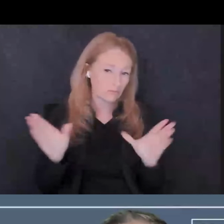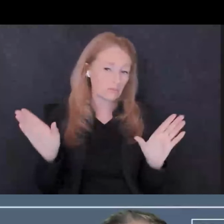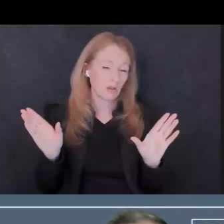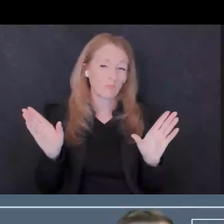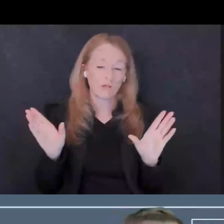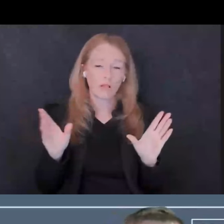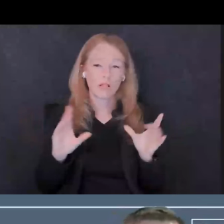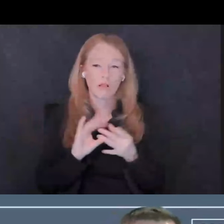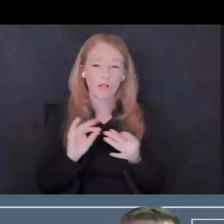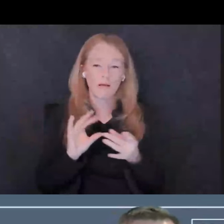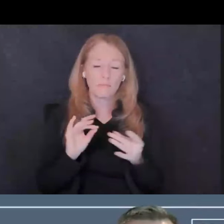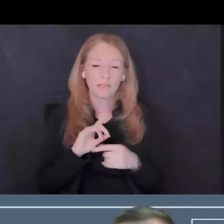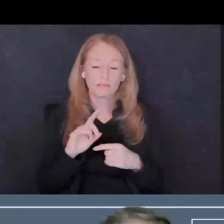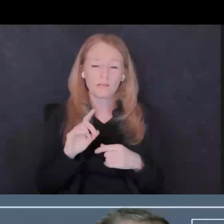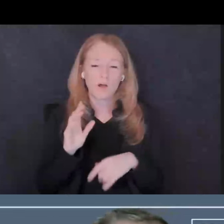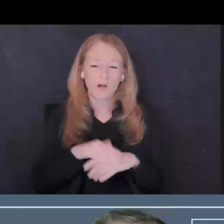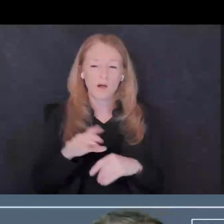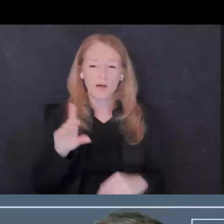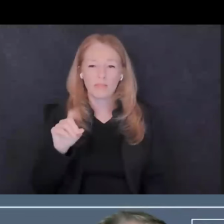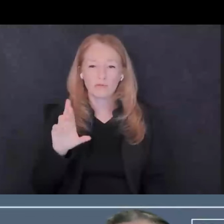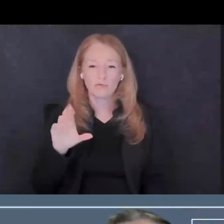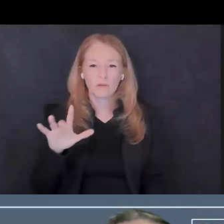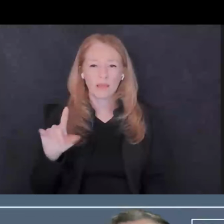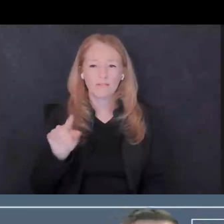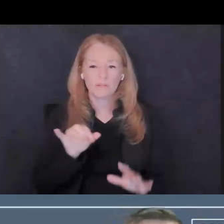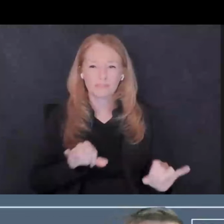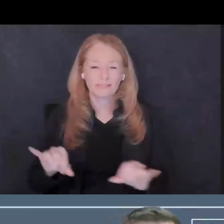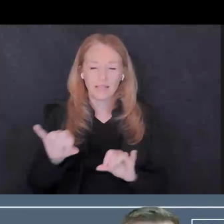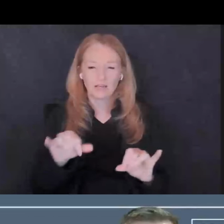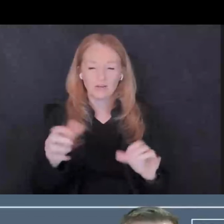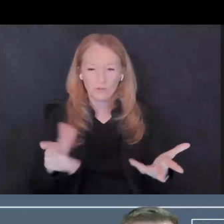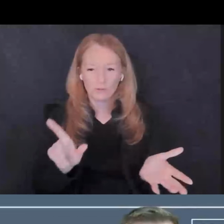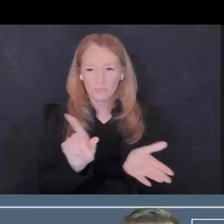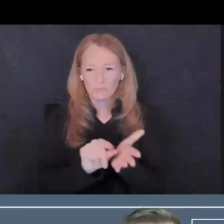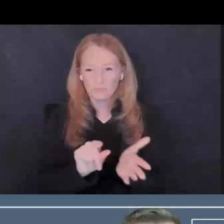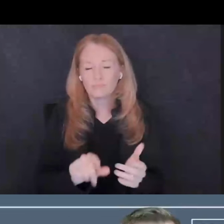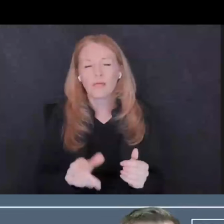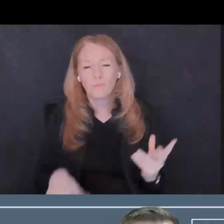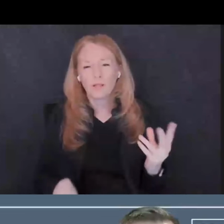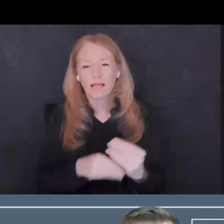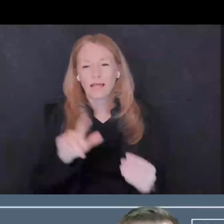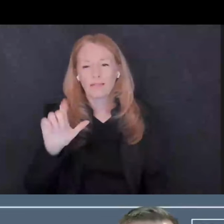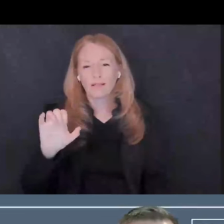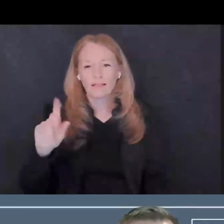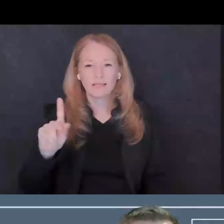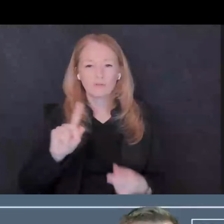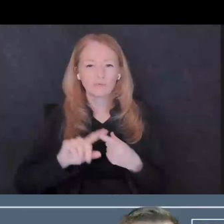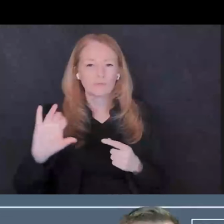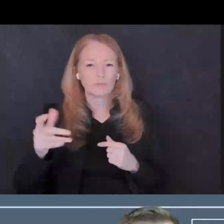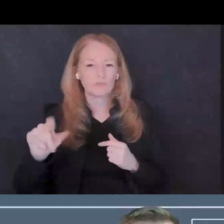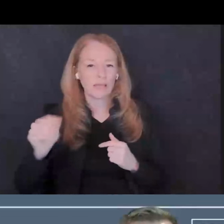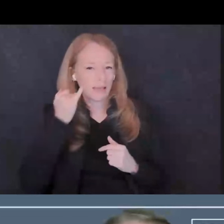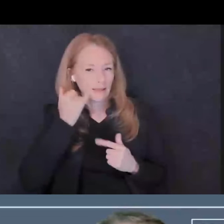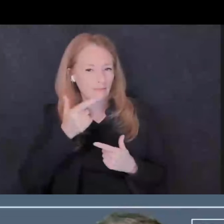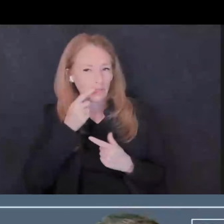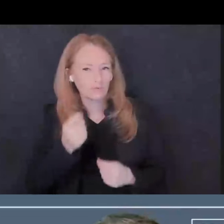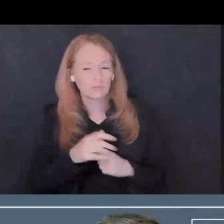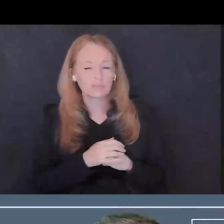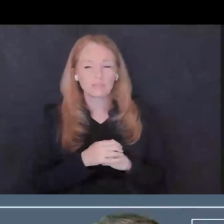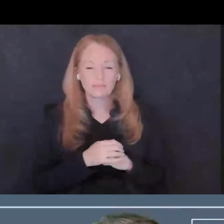draft standards that have been published. And I will put the link in the chat for anybody who's interested in